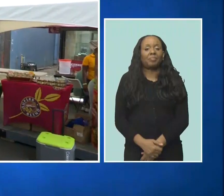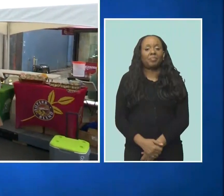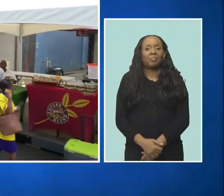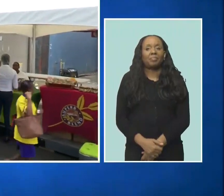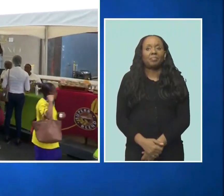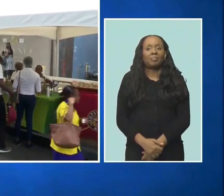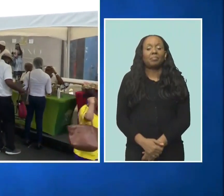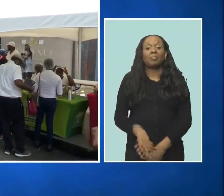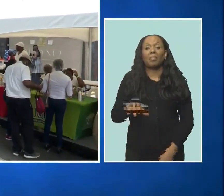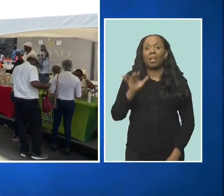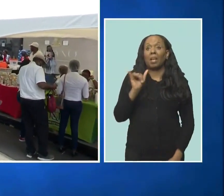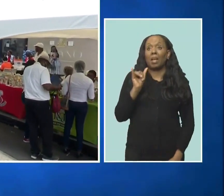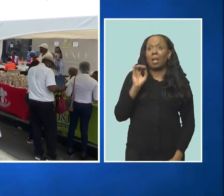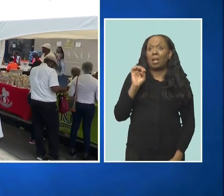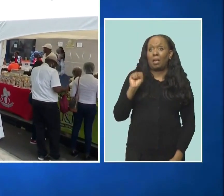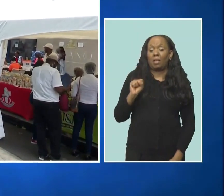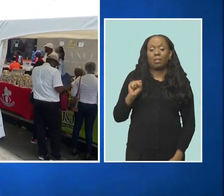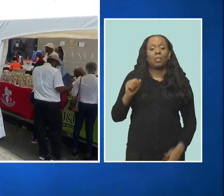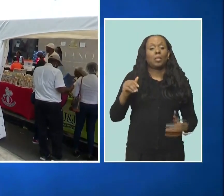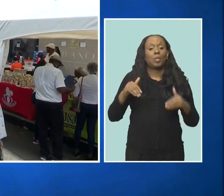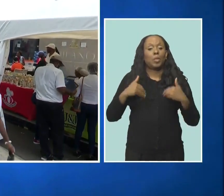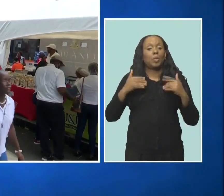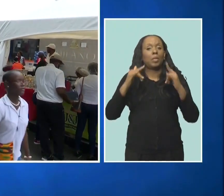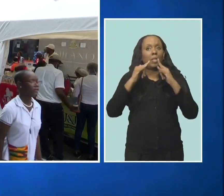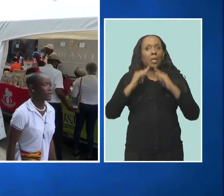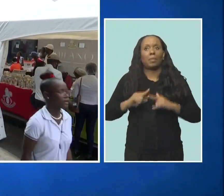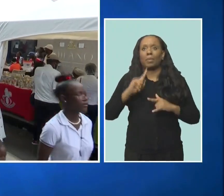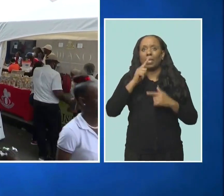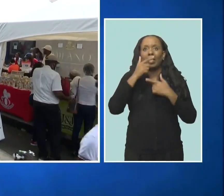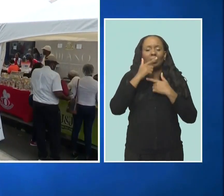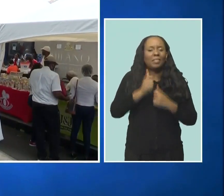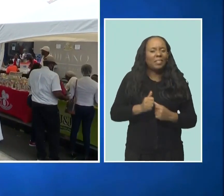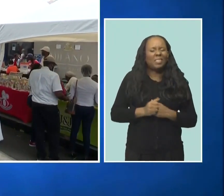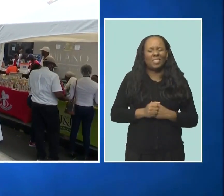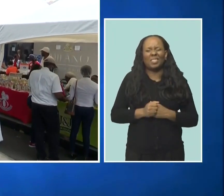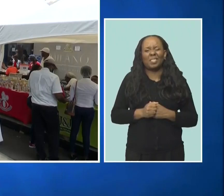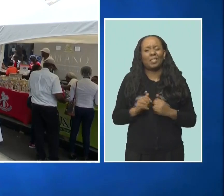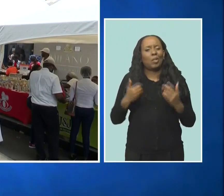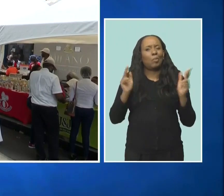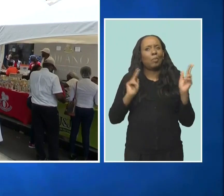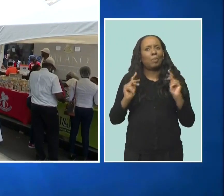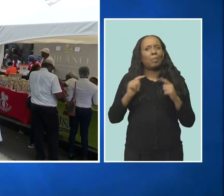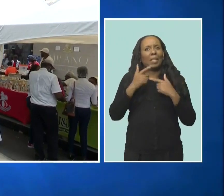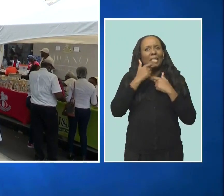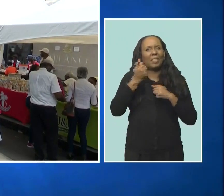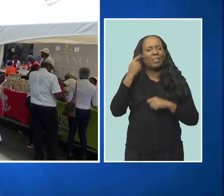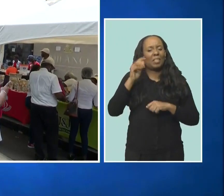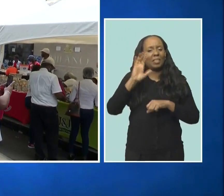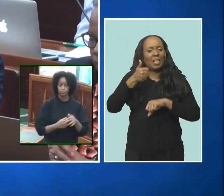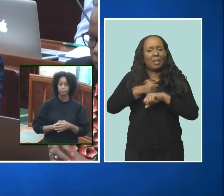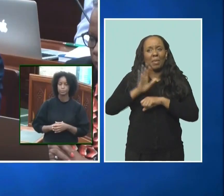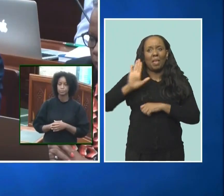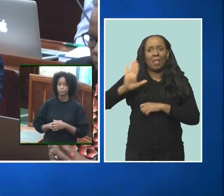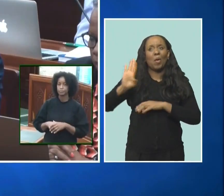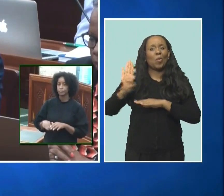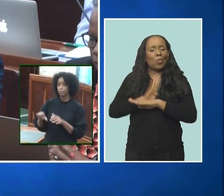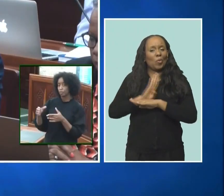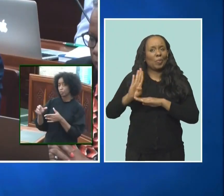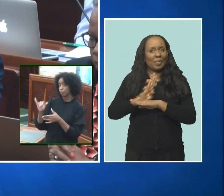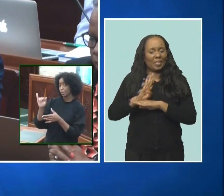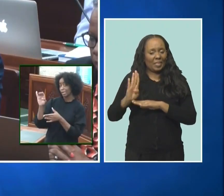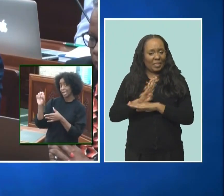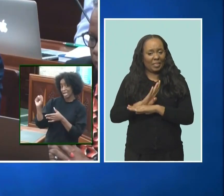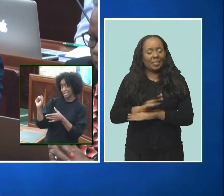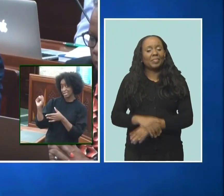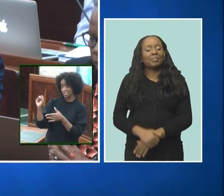the YES Youth Camp should be of interest to youngsters who are interested in self-employment. This is a constant, the